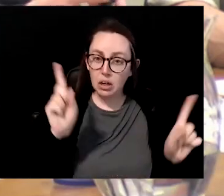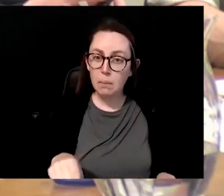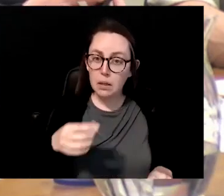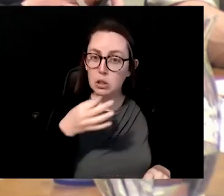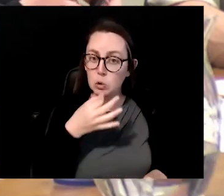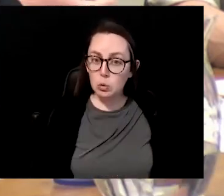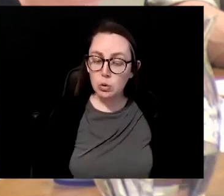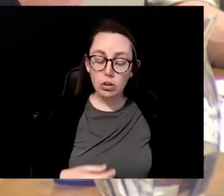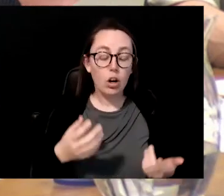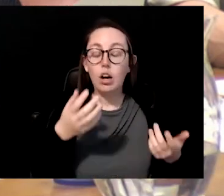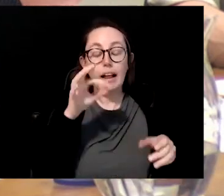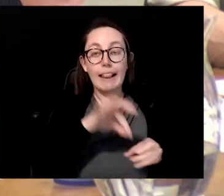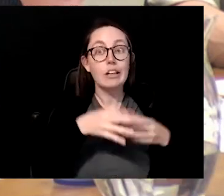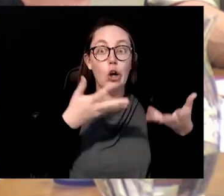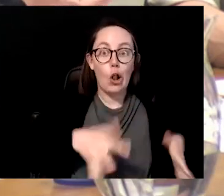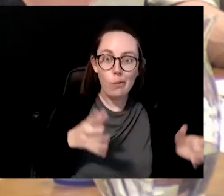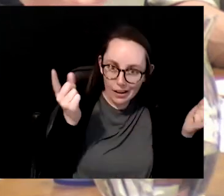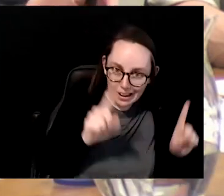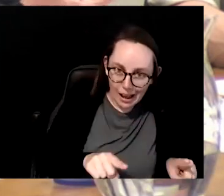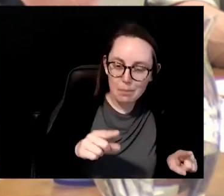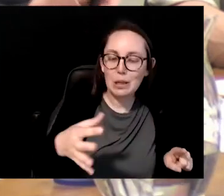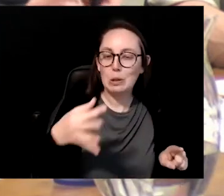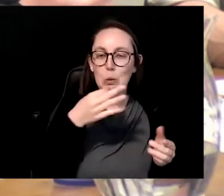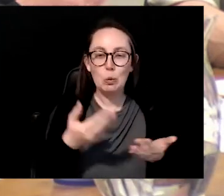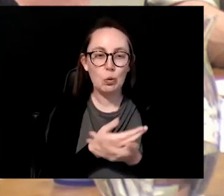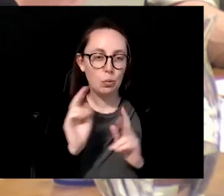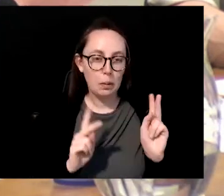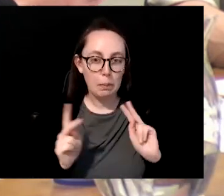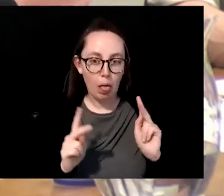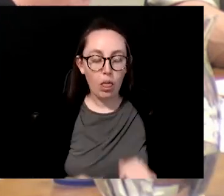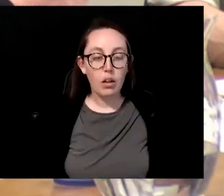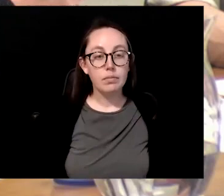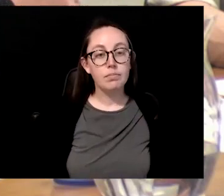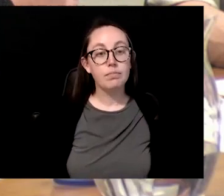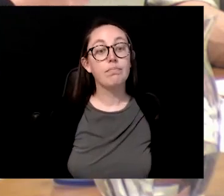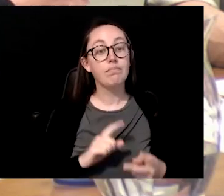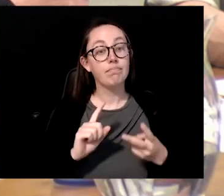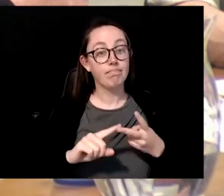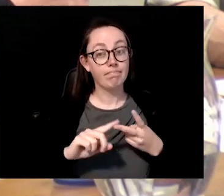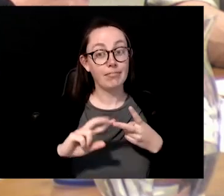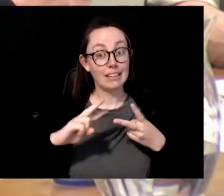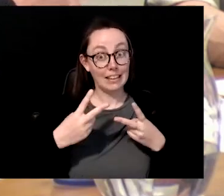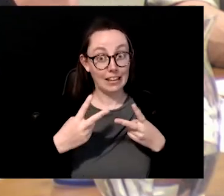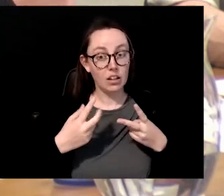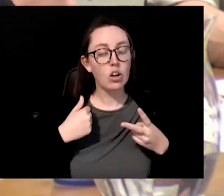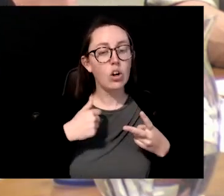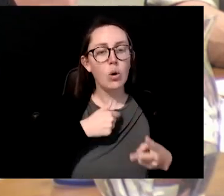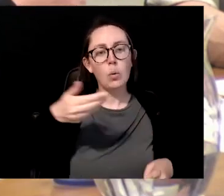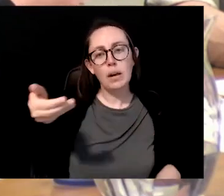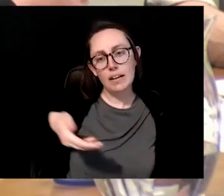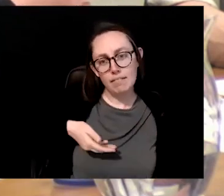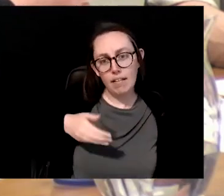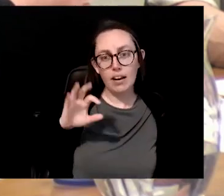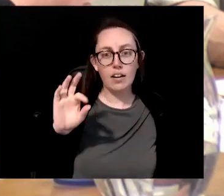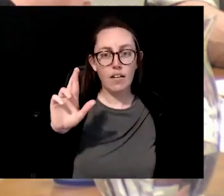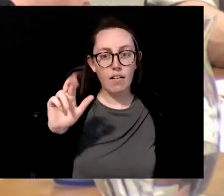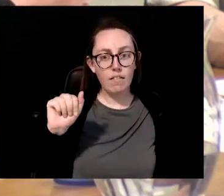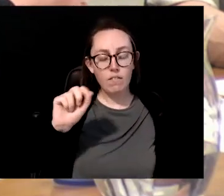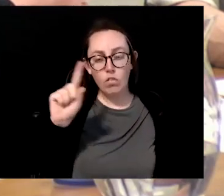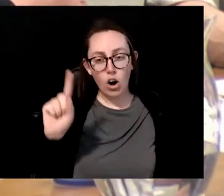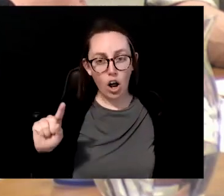secondly uh Franz and Peter were invited to an executive session earlier today